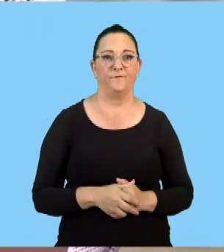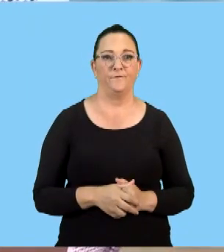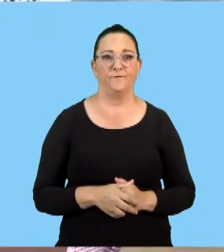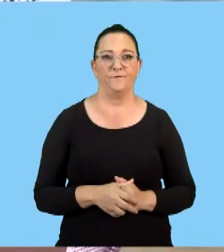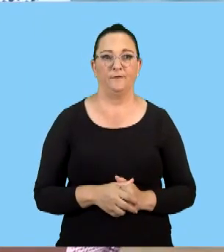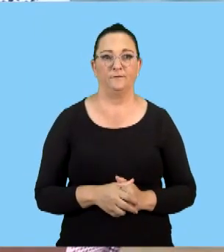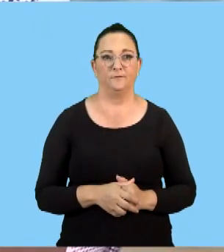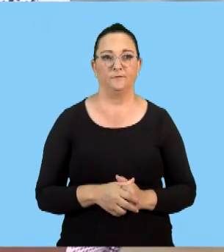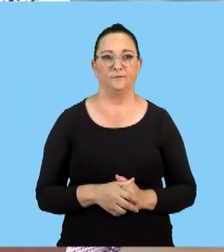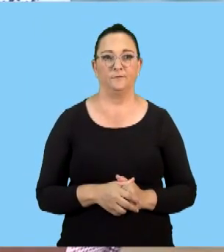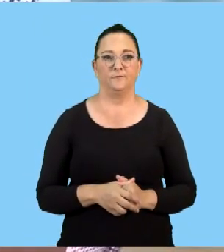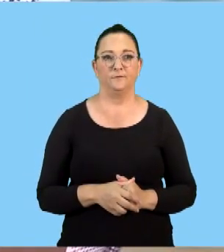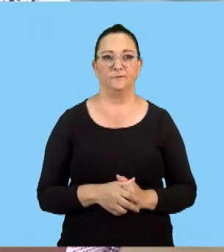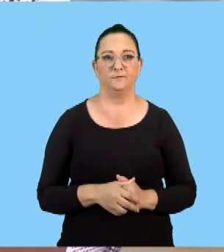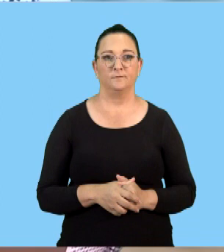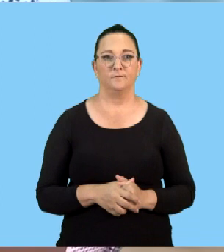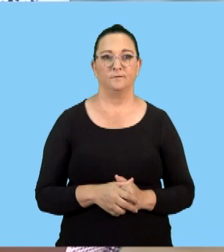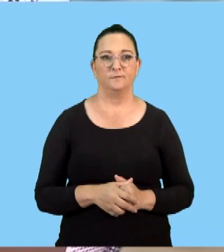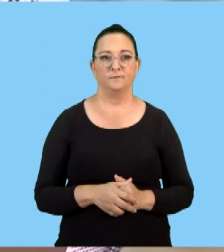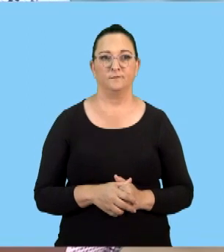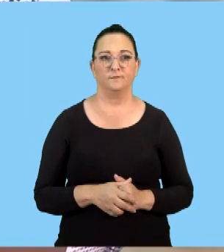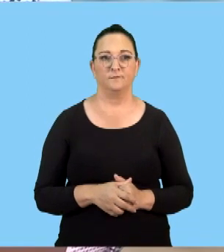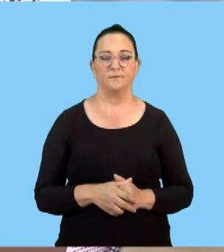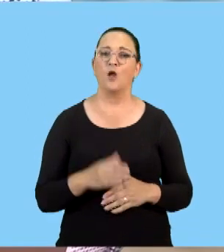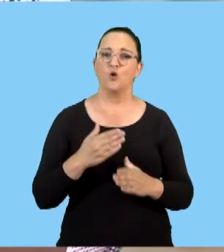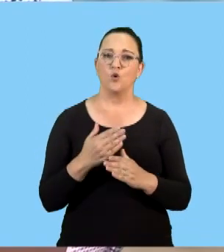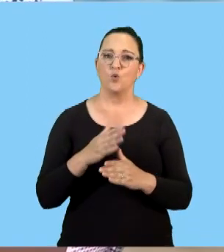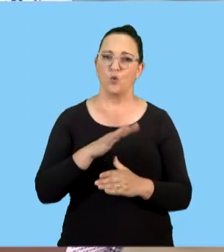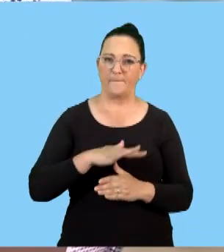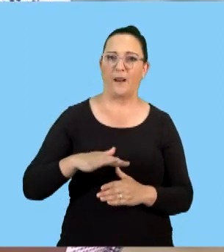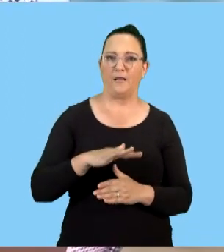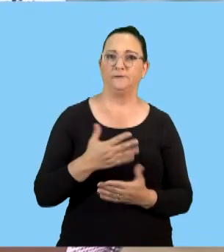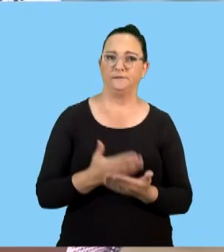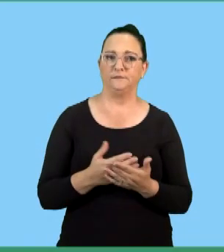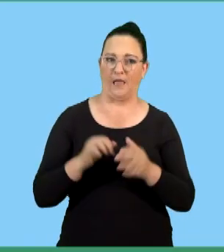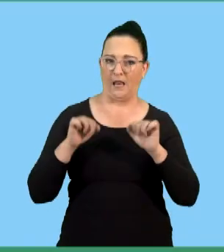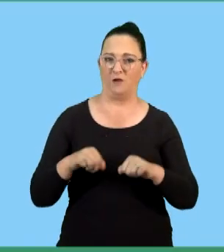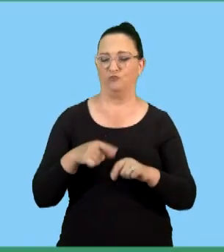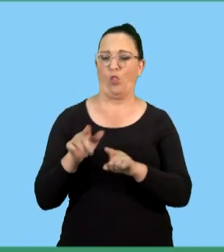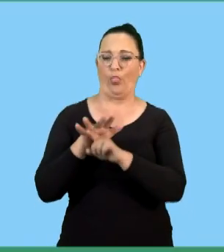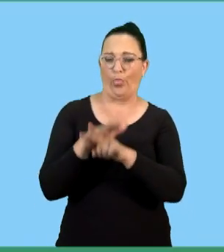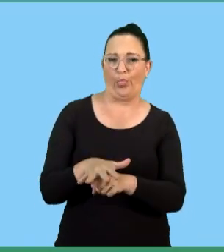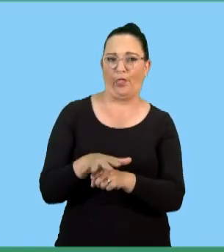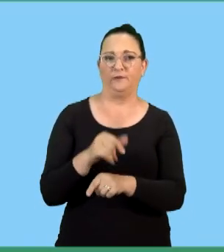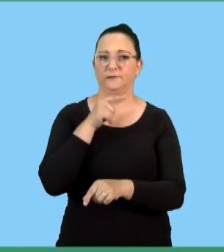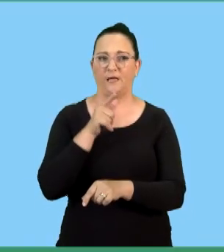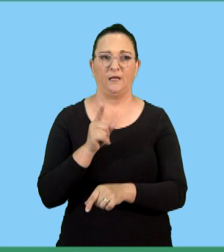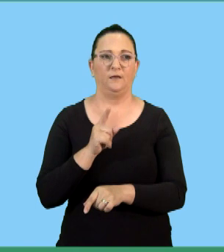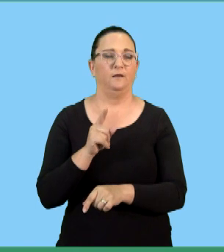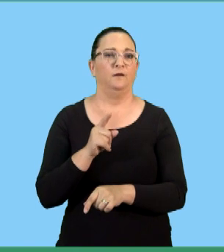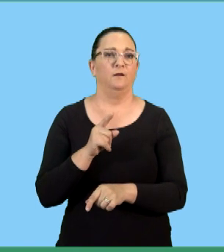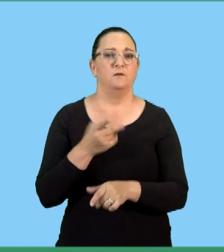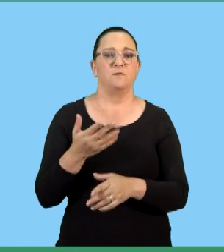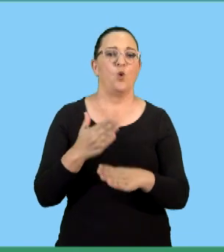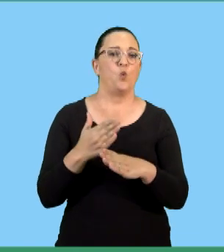it allow the establishment of the workplace forums. Don't discriminate. Don't say to, as an employer, say